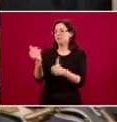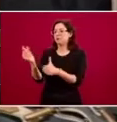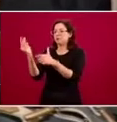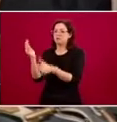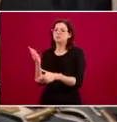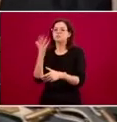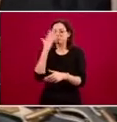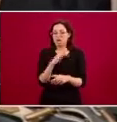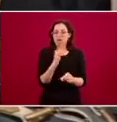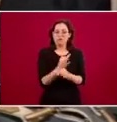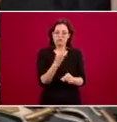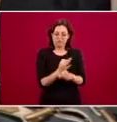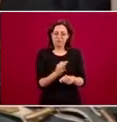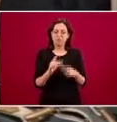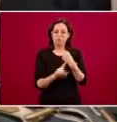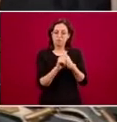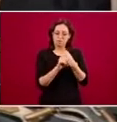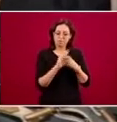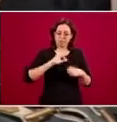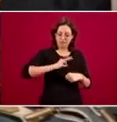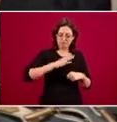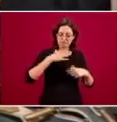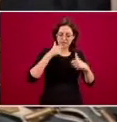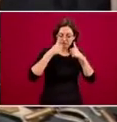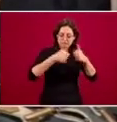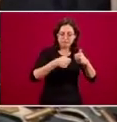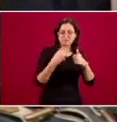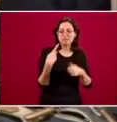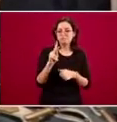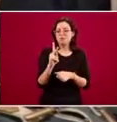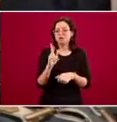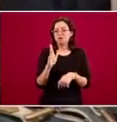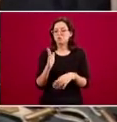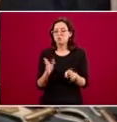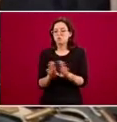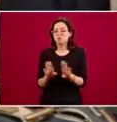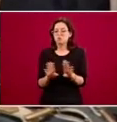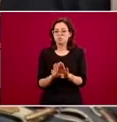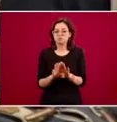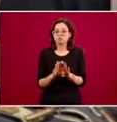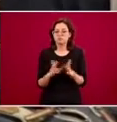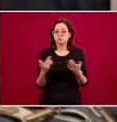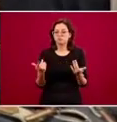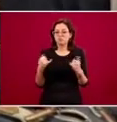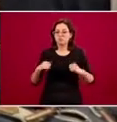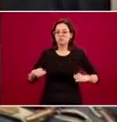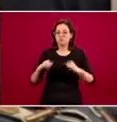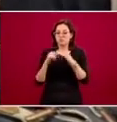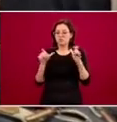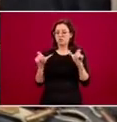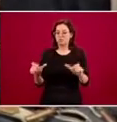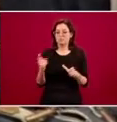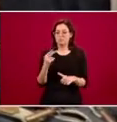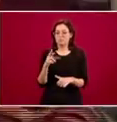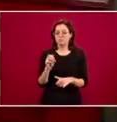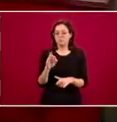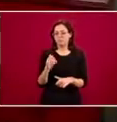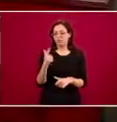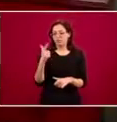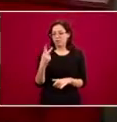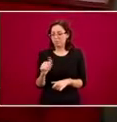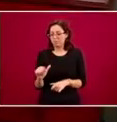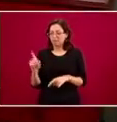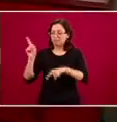what is Mexico doing on this front? I know this is not the main issue right now. The main issue is the pandemic, but what is the